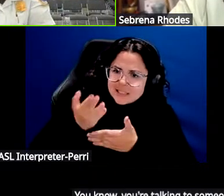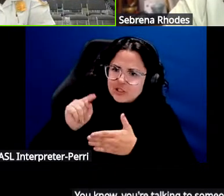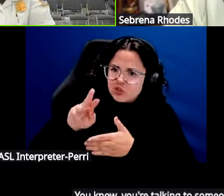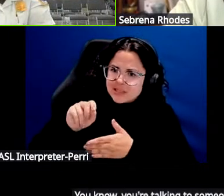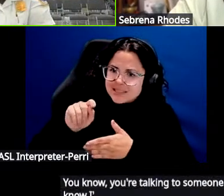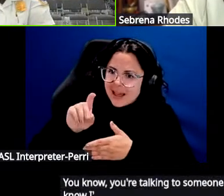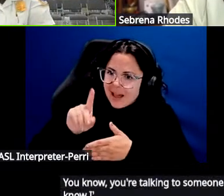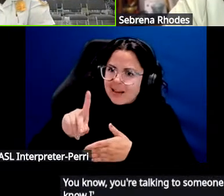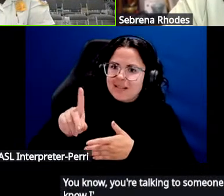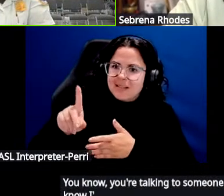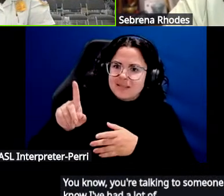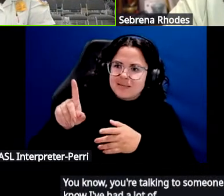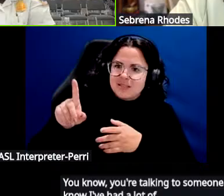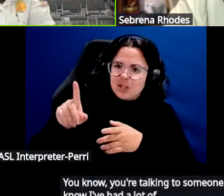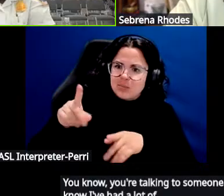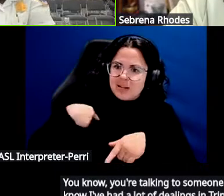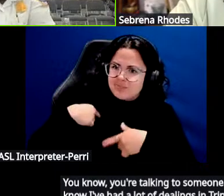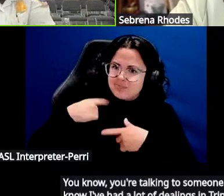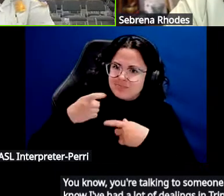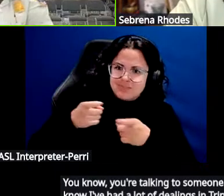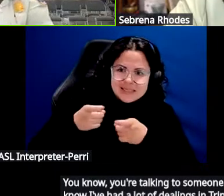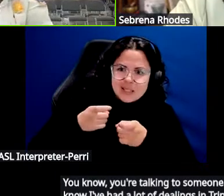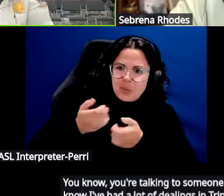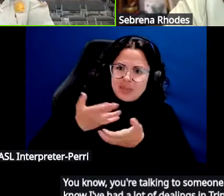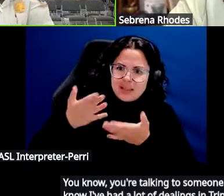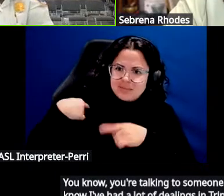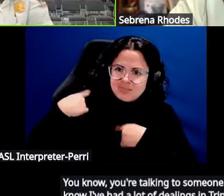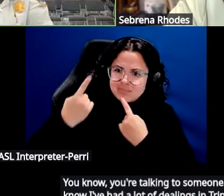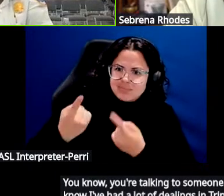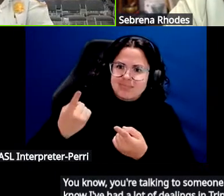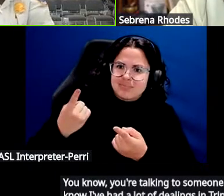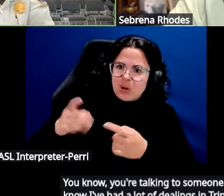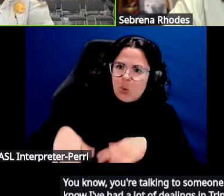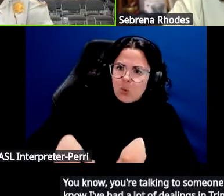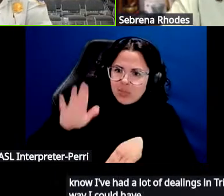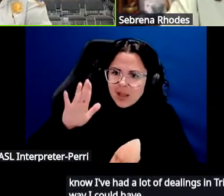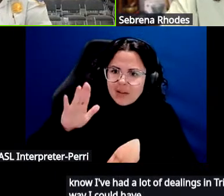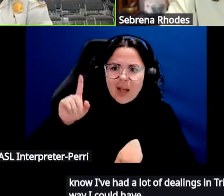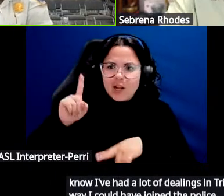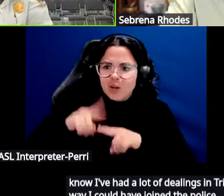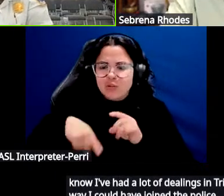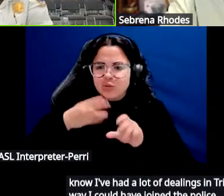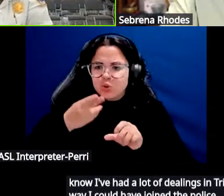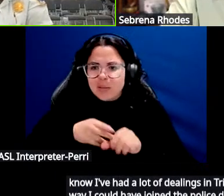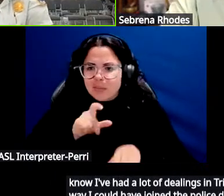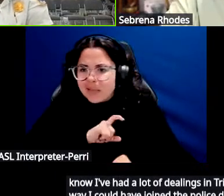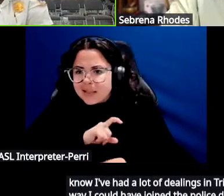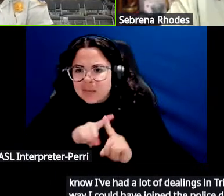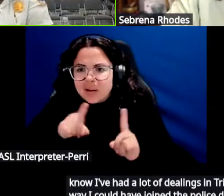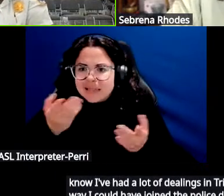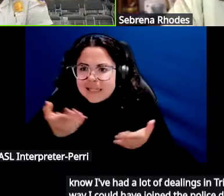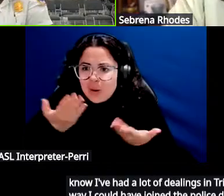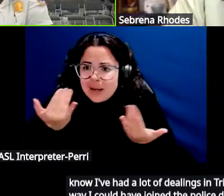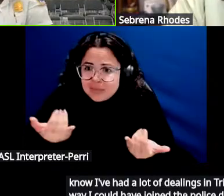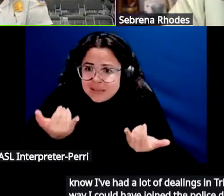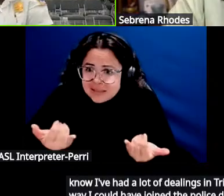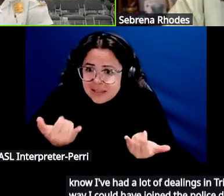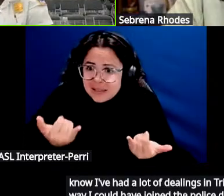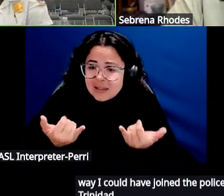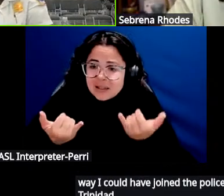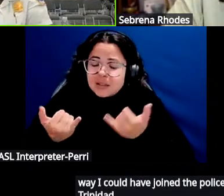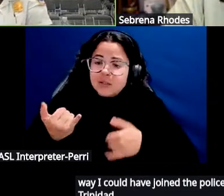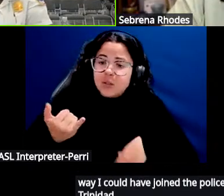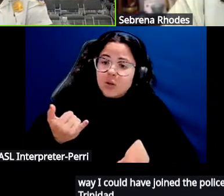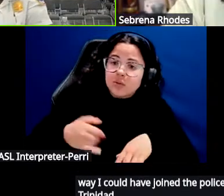had a lot of dealings in Trinidad, whereas it wouldn't have been no way I could have joined the police department, but here I am today. In Trinidad and